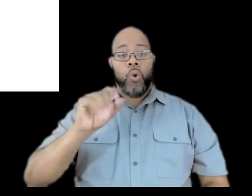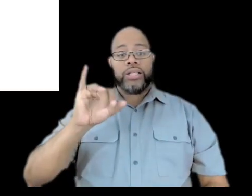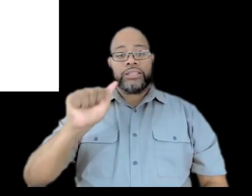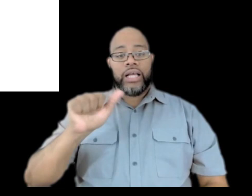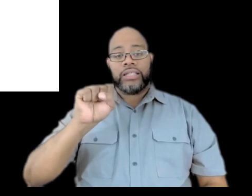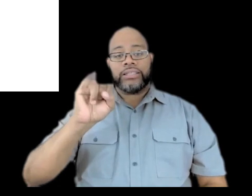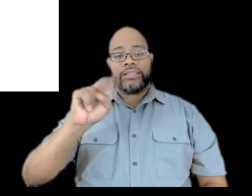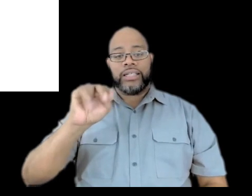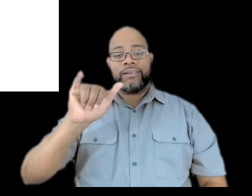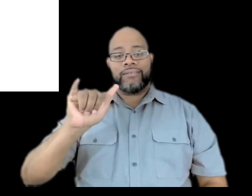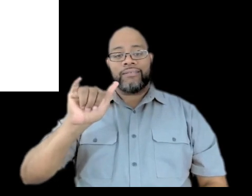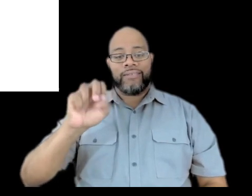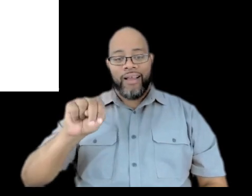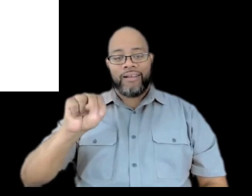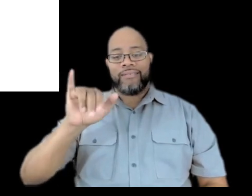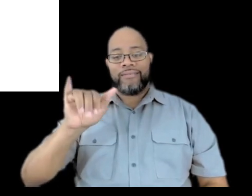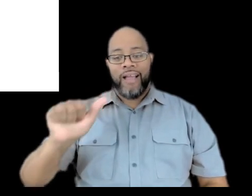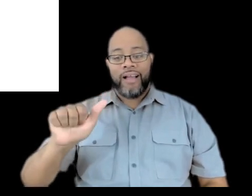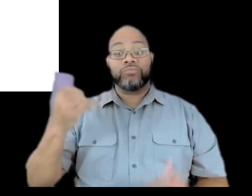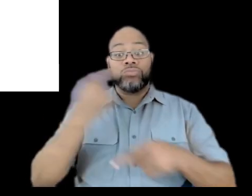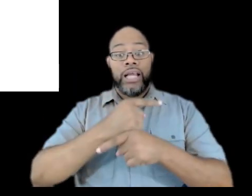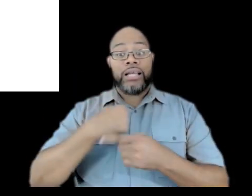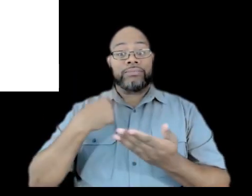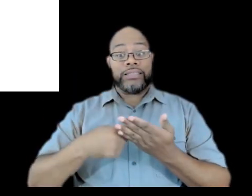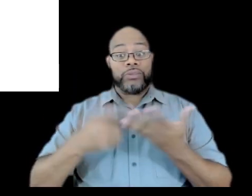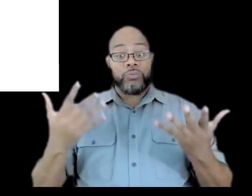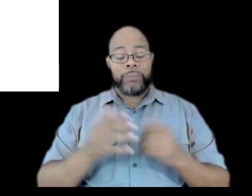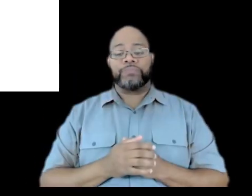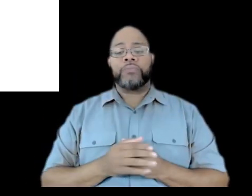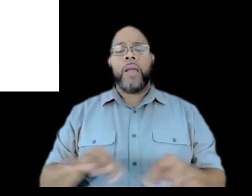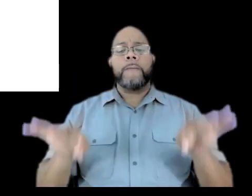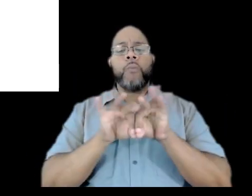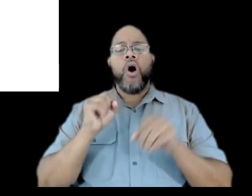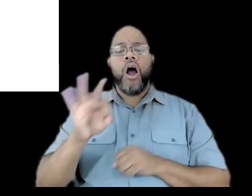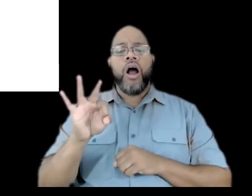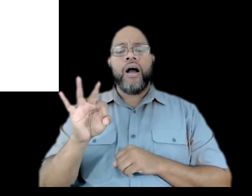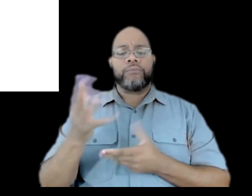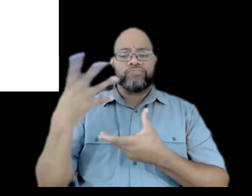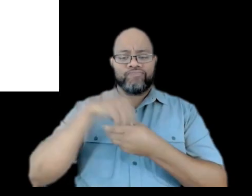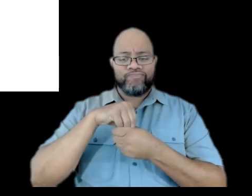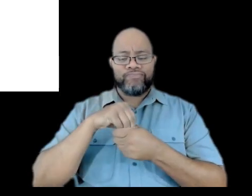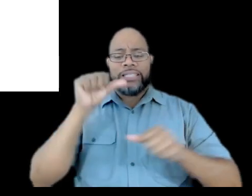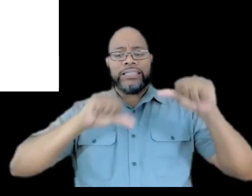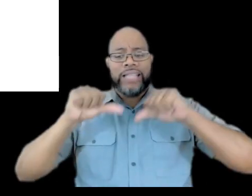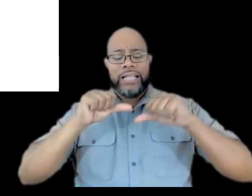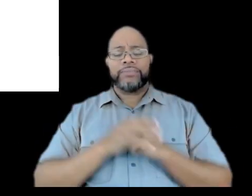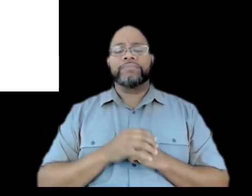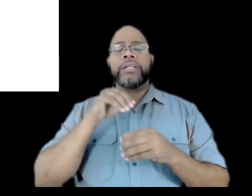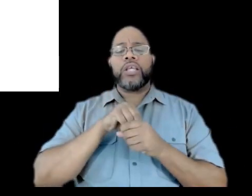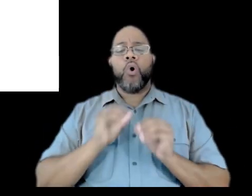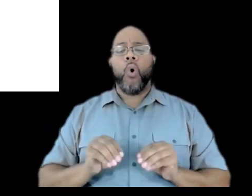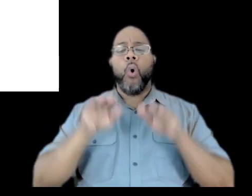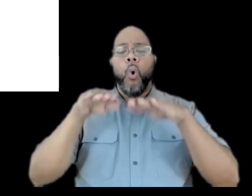Kolisa Sinyanya, and this is BIMS Bites. And today I'll be biting into the importance of incorporating science